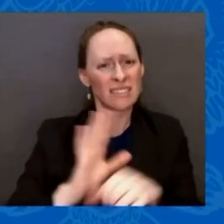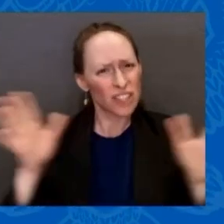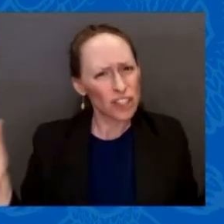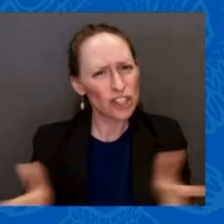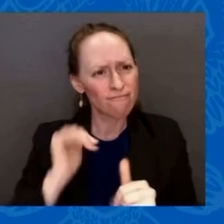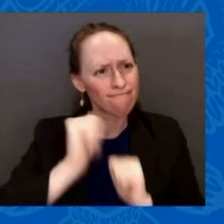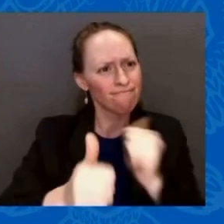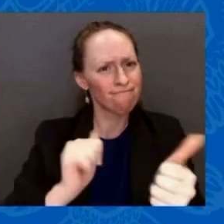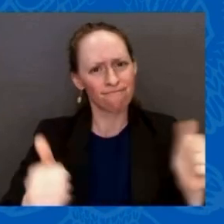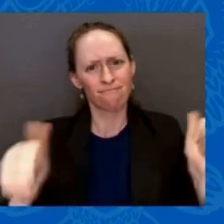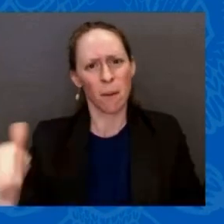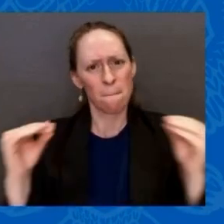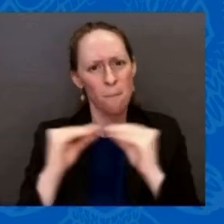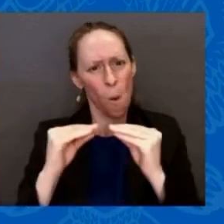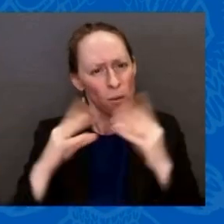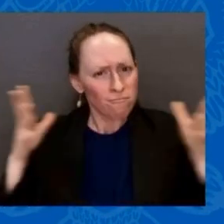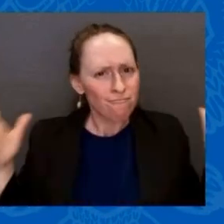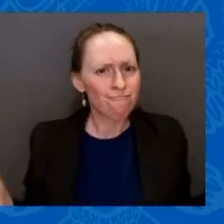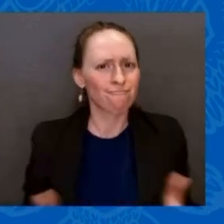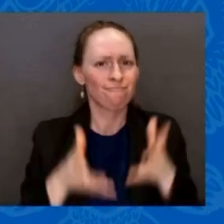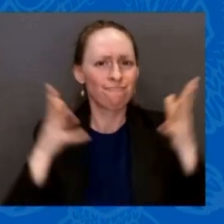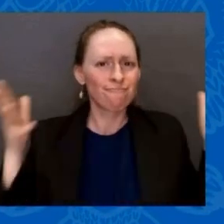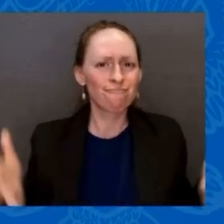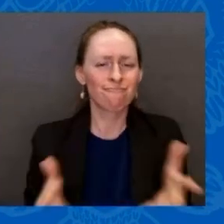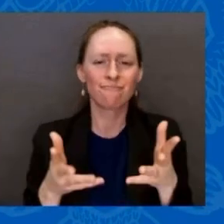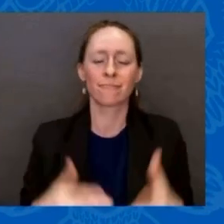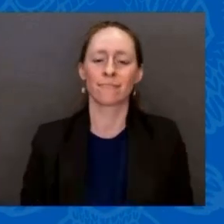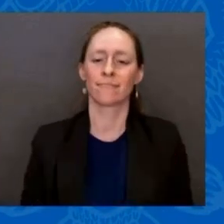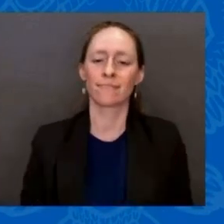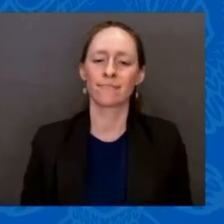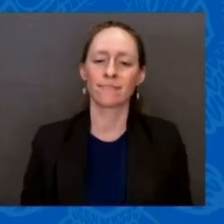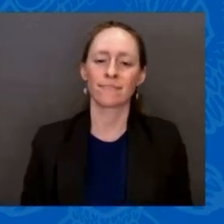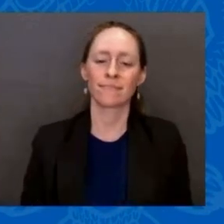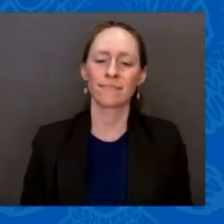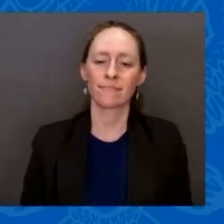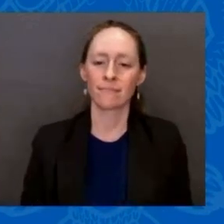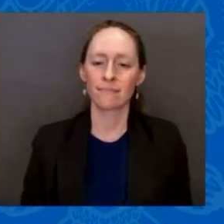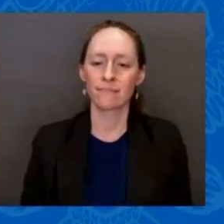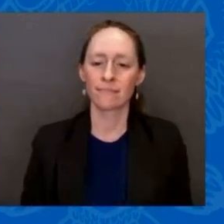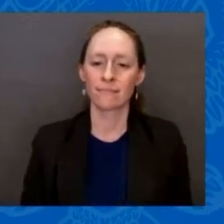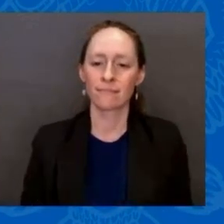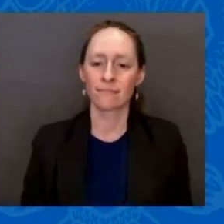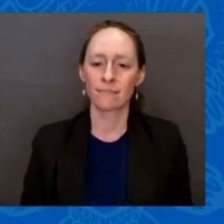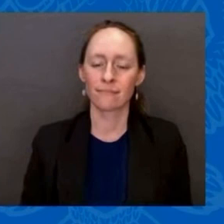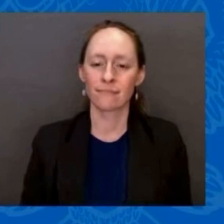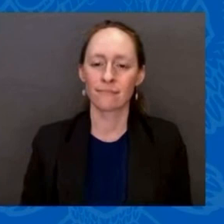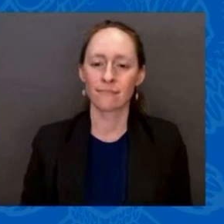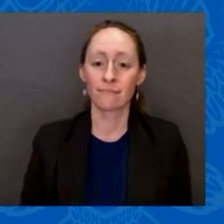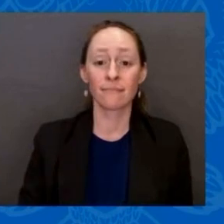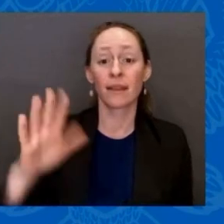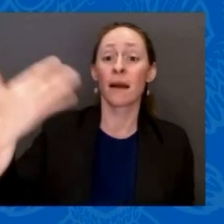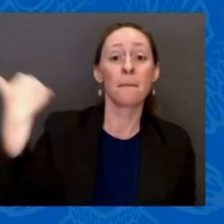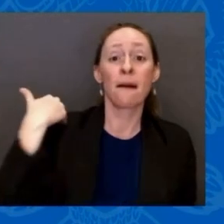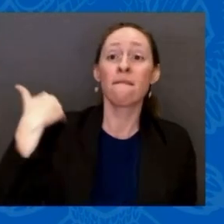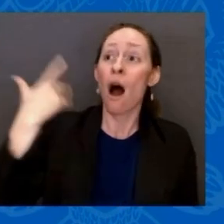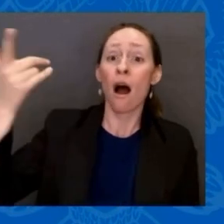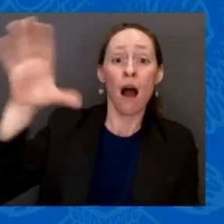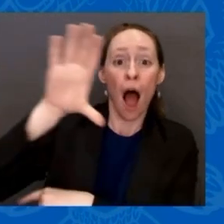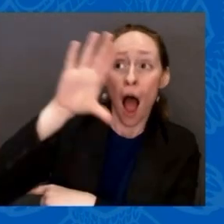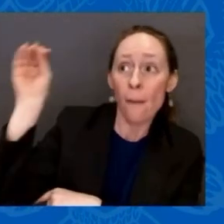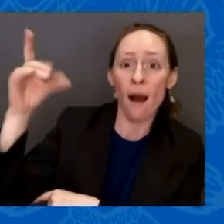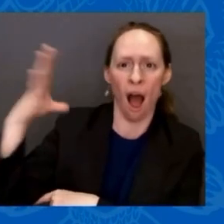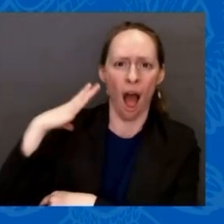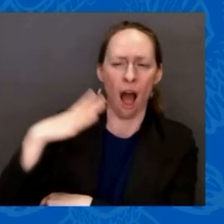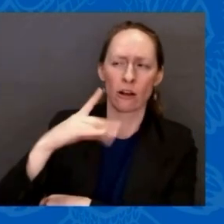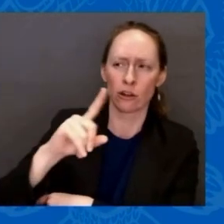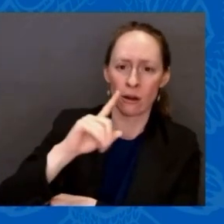you made things as long as you helped the company's bottom line. Even if that meant seeing jobs and industries go overseas